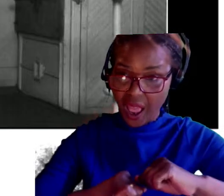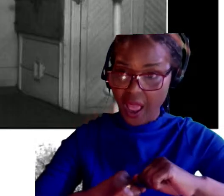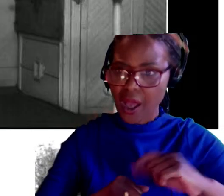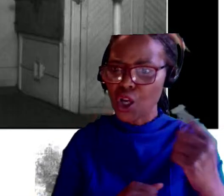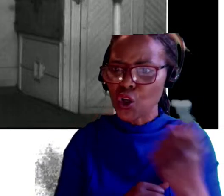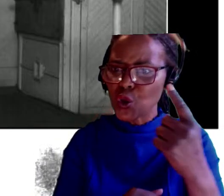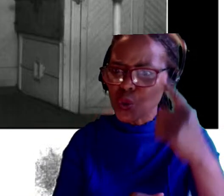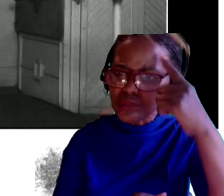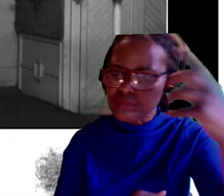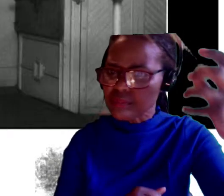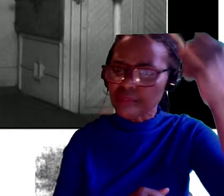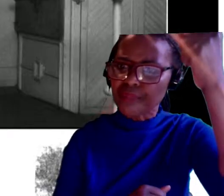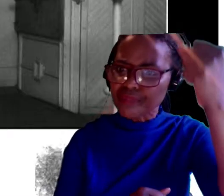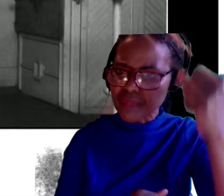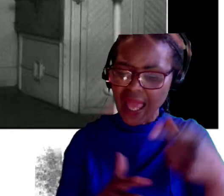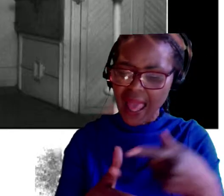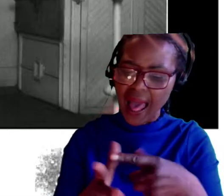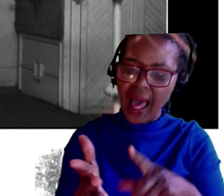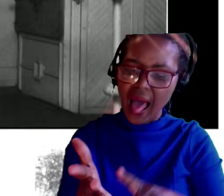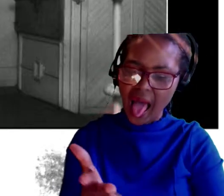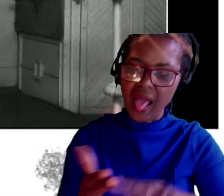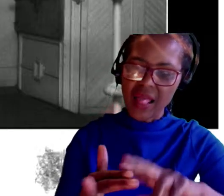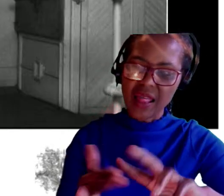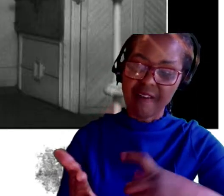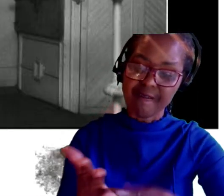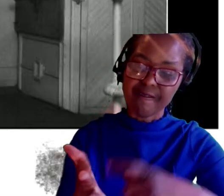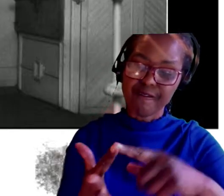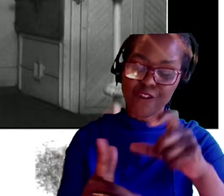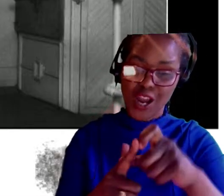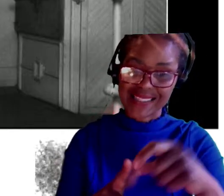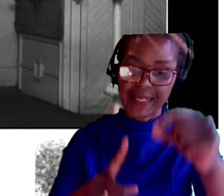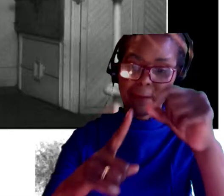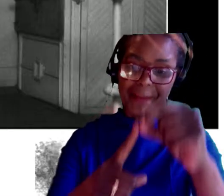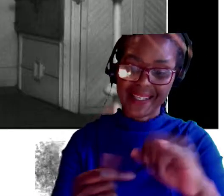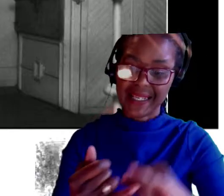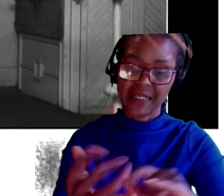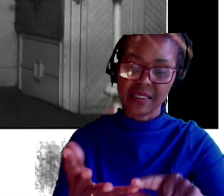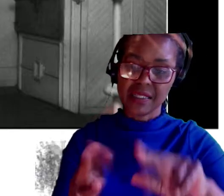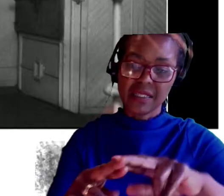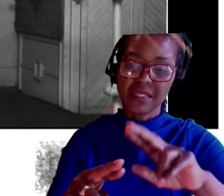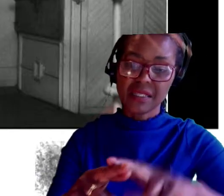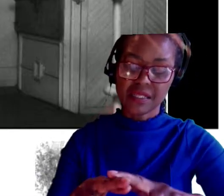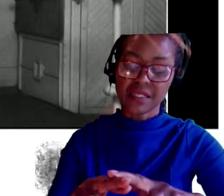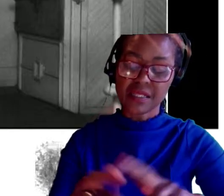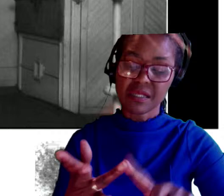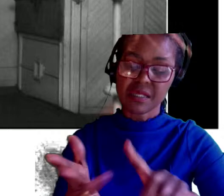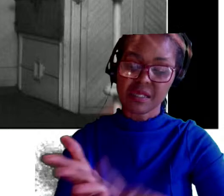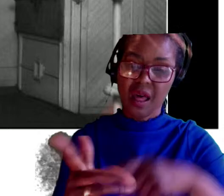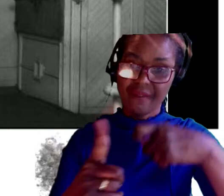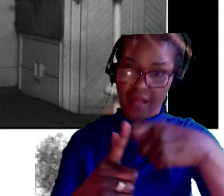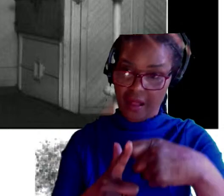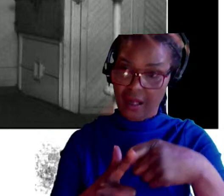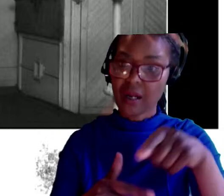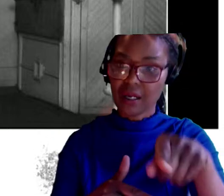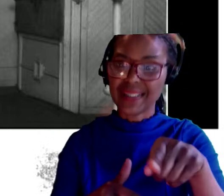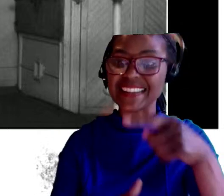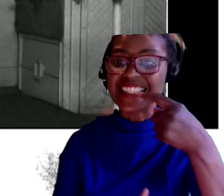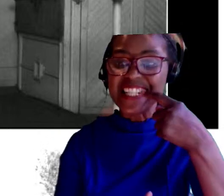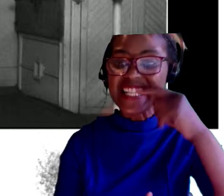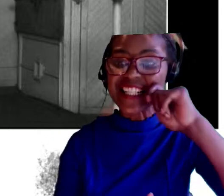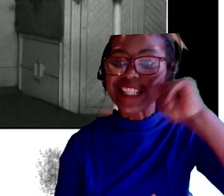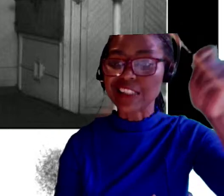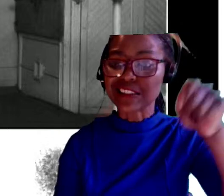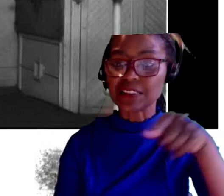a dentist. Like most innovators, Southwick was not really in control of what his innovation would come to